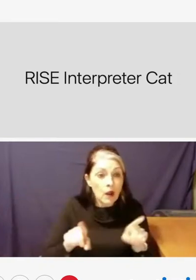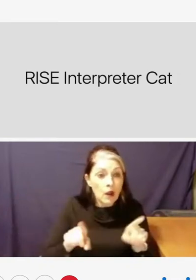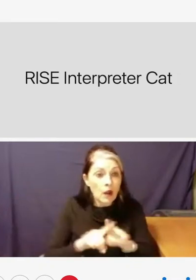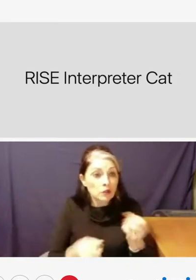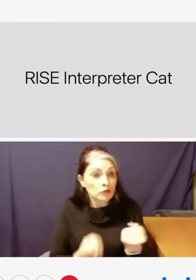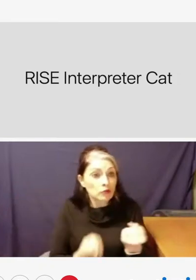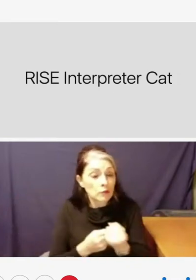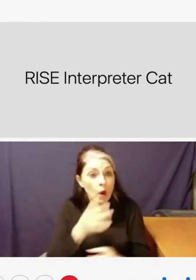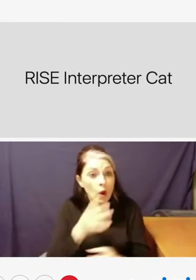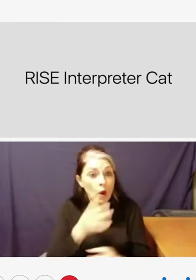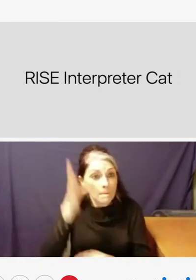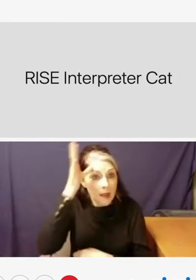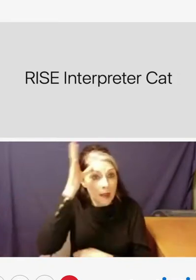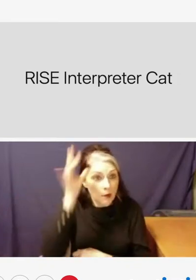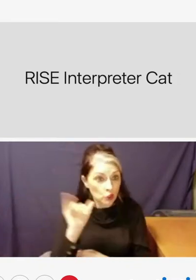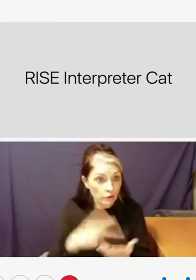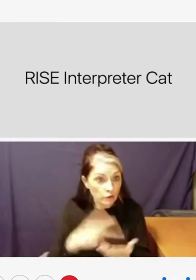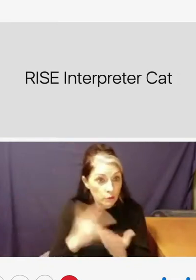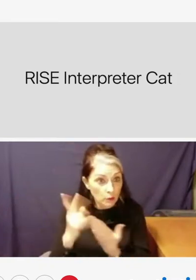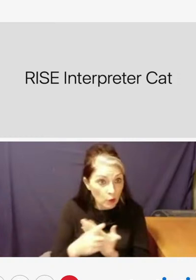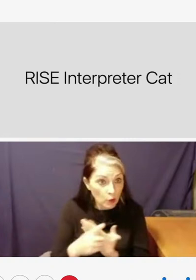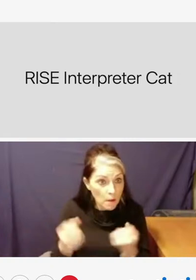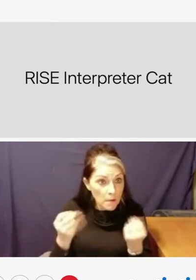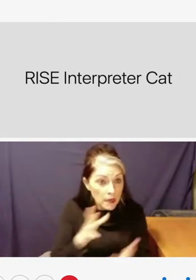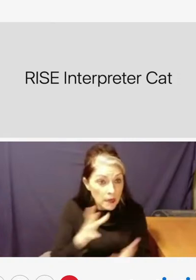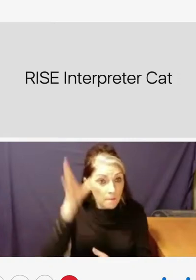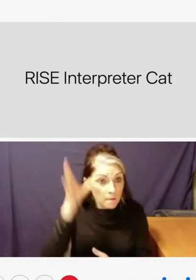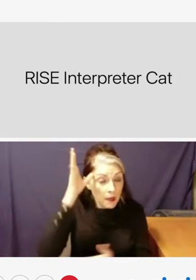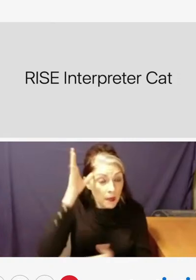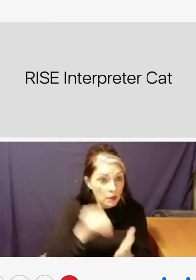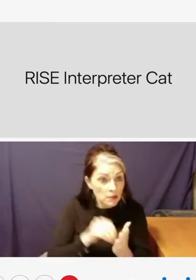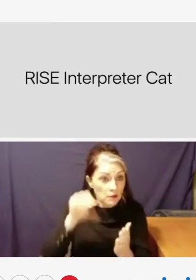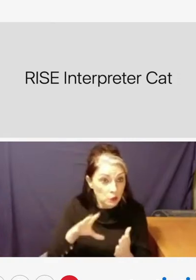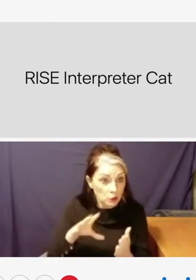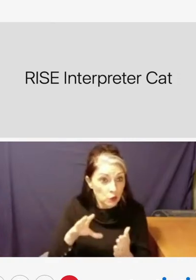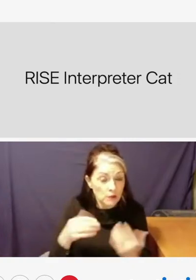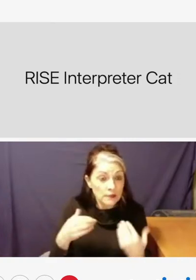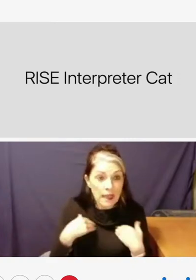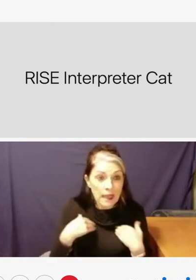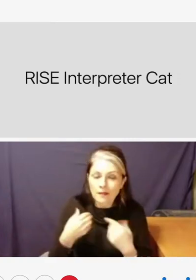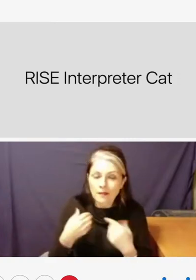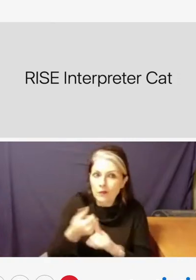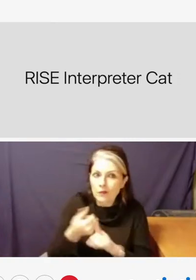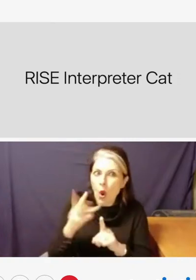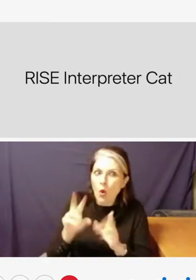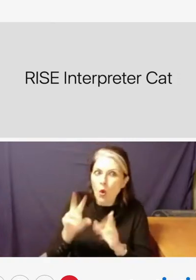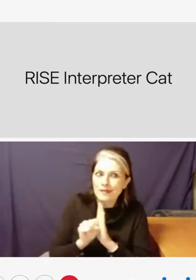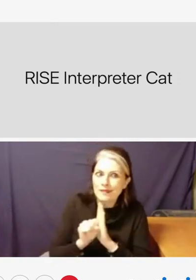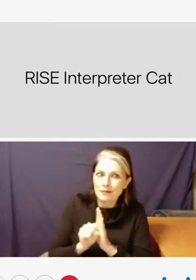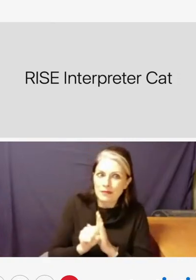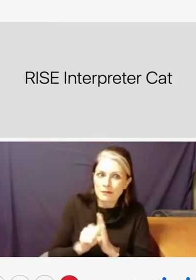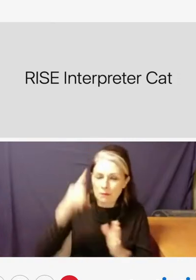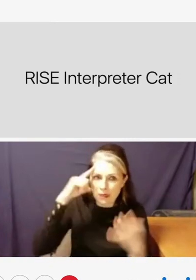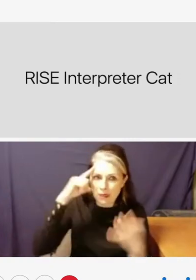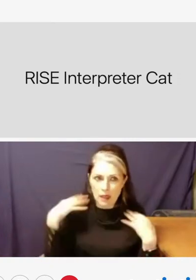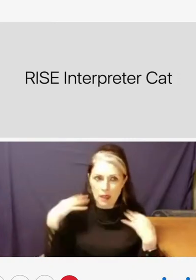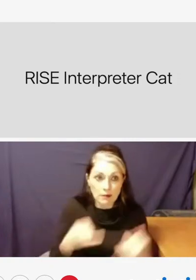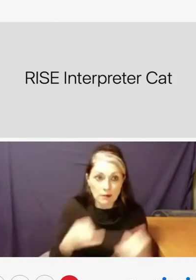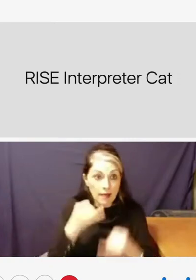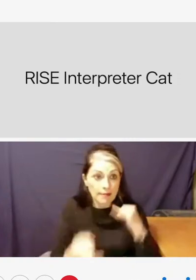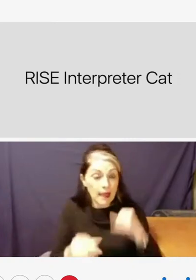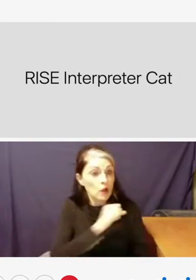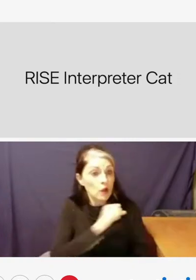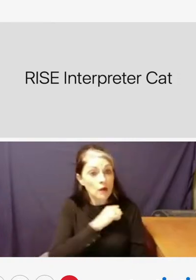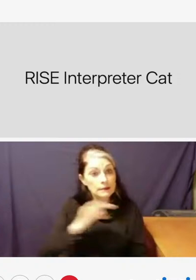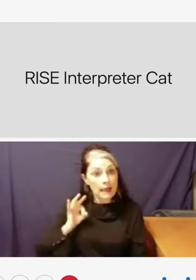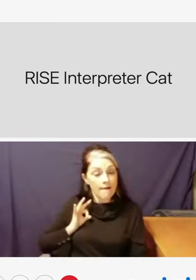from our program there are many parents of the students that we are serving that also have their own symptoms of mental health and last but not least our our staff we have